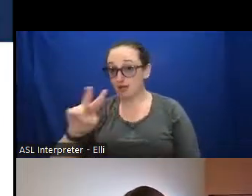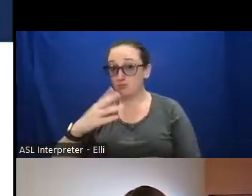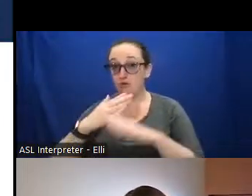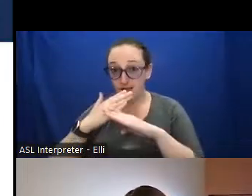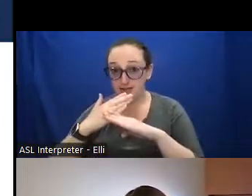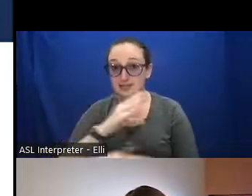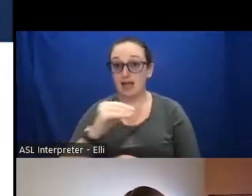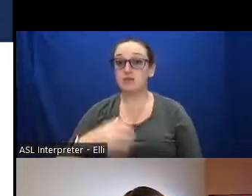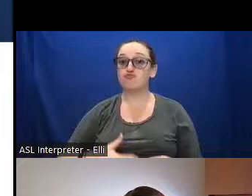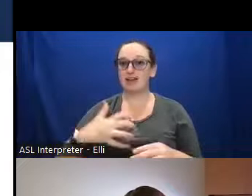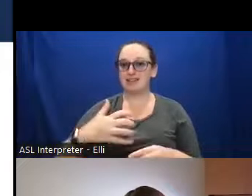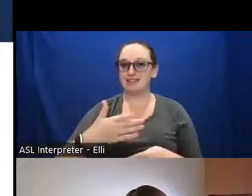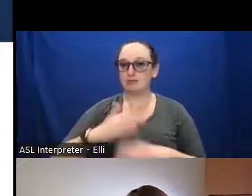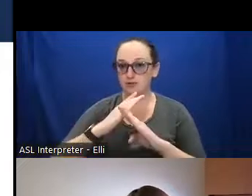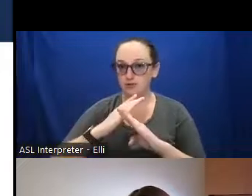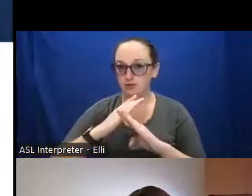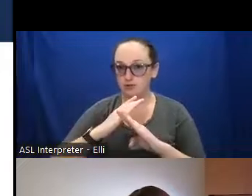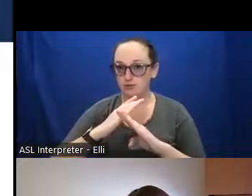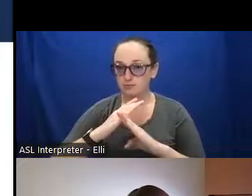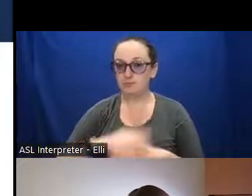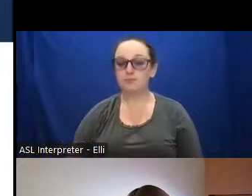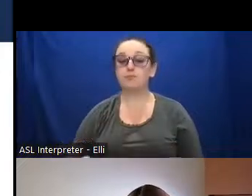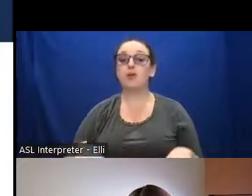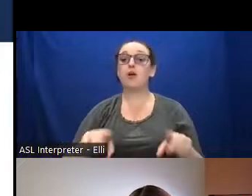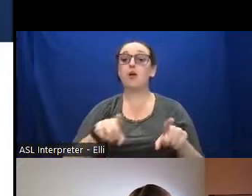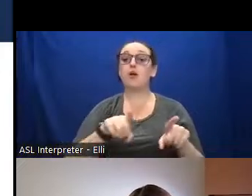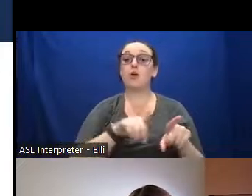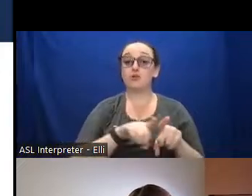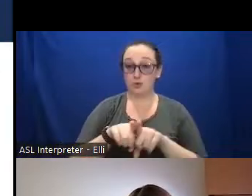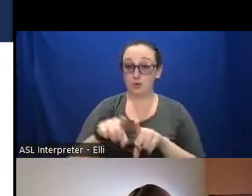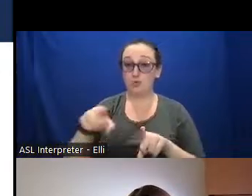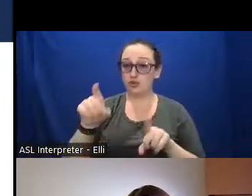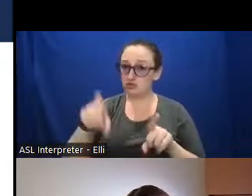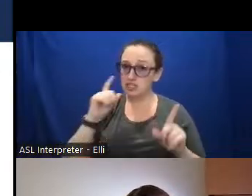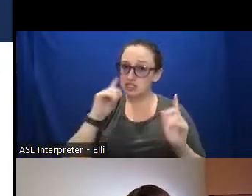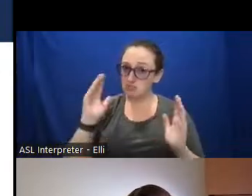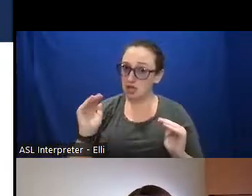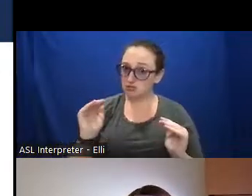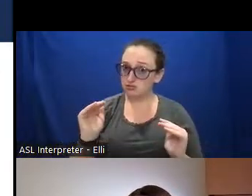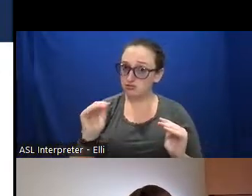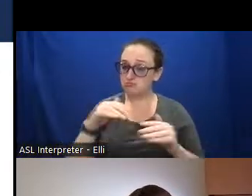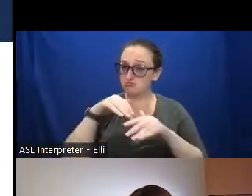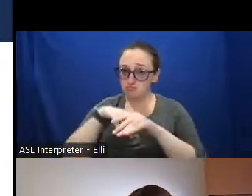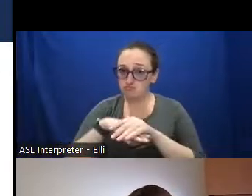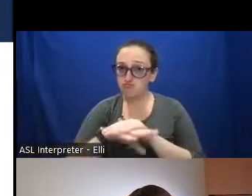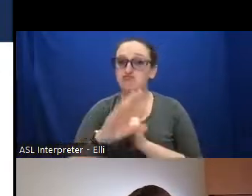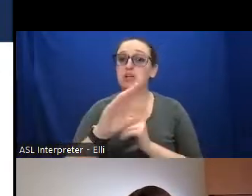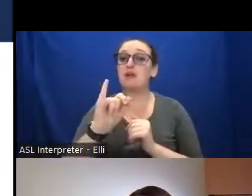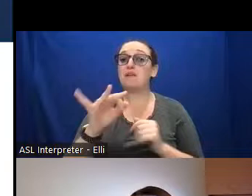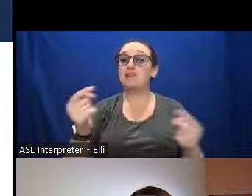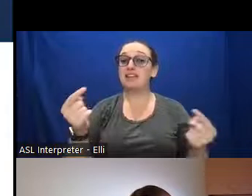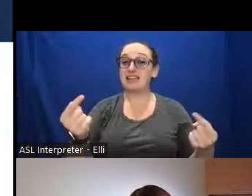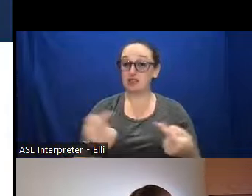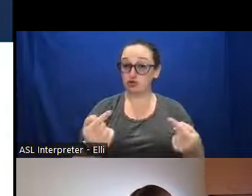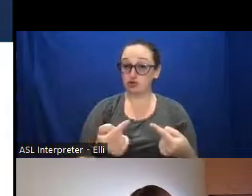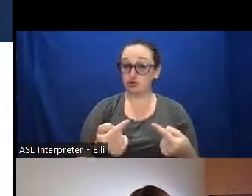and pregnancy prevention. They should also be able, they should have the expectation that when they go in, any injuries that they have